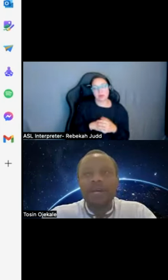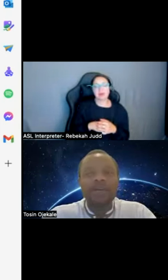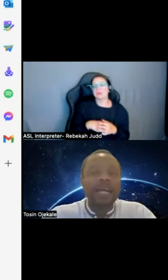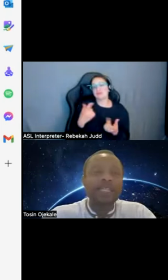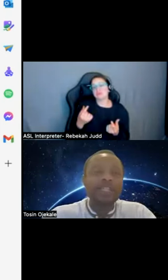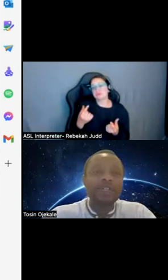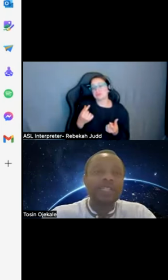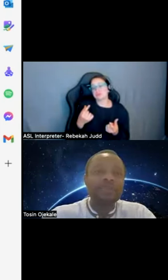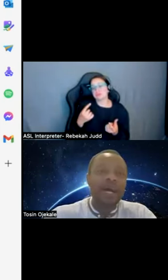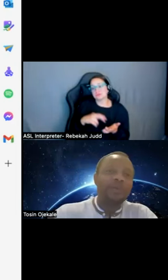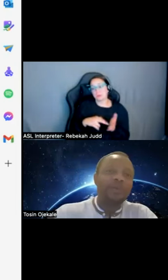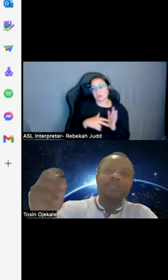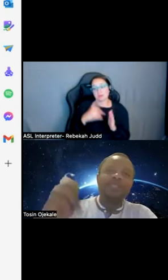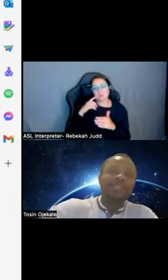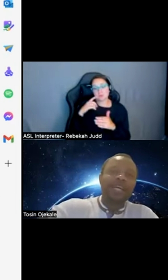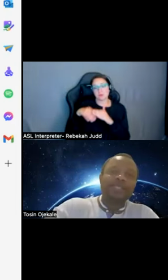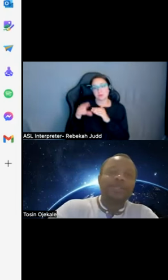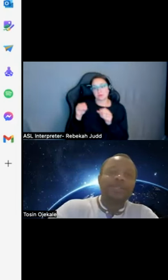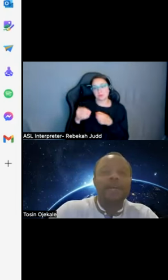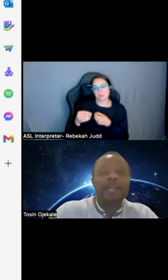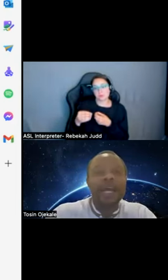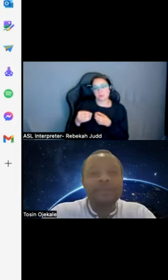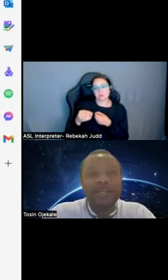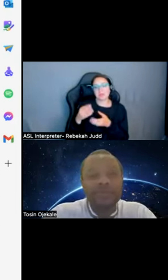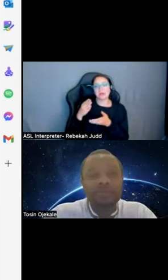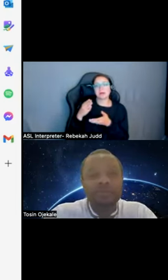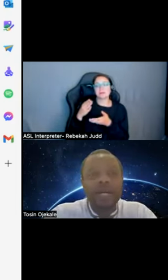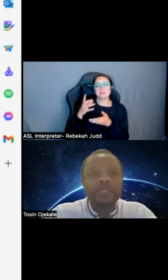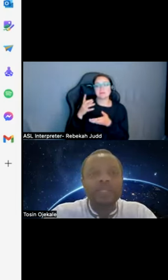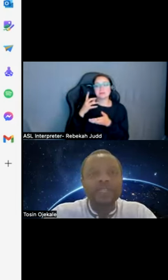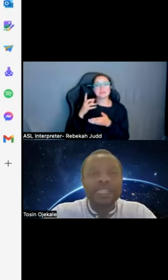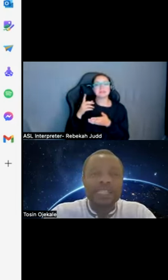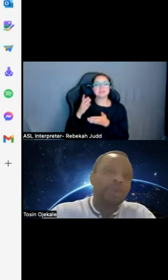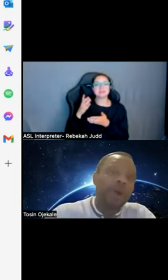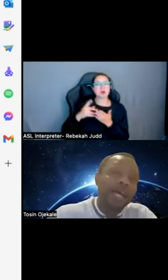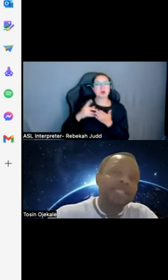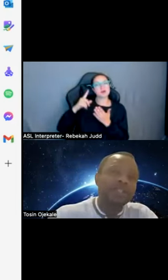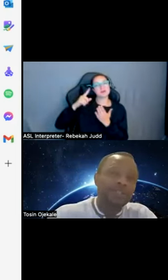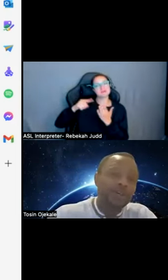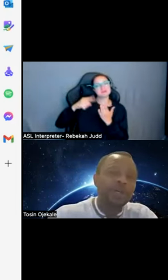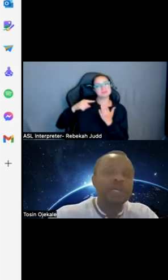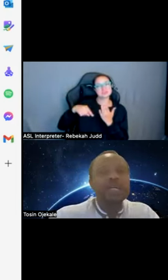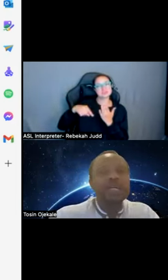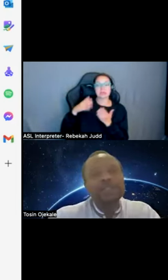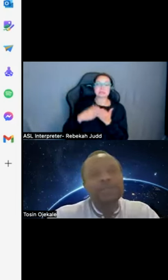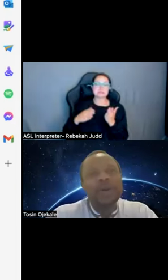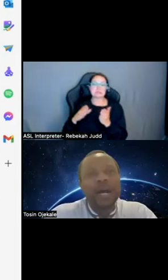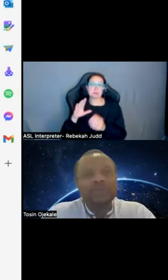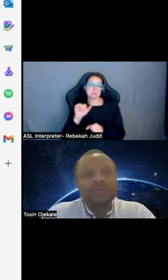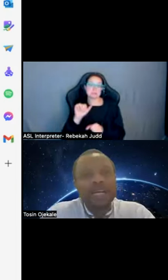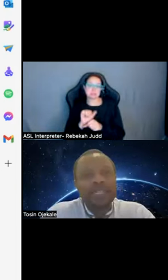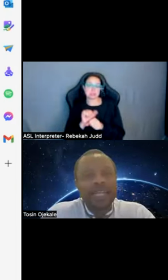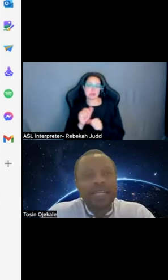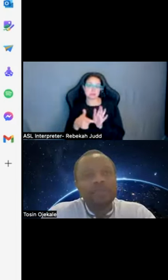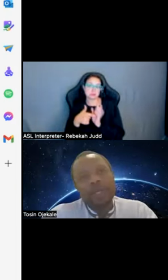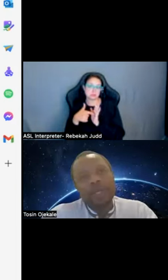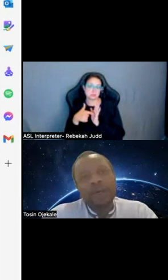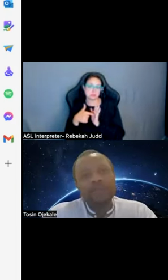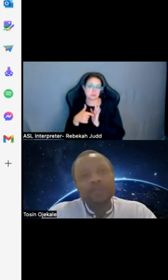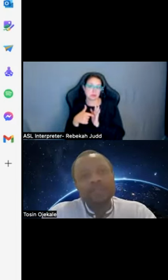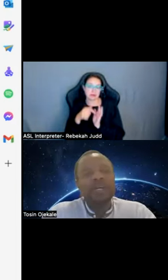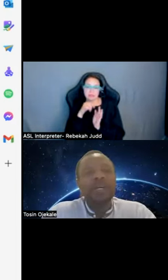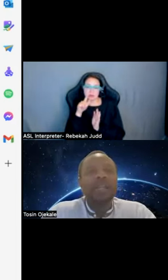to an organization, it's part of the checks that you already have that you probably, if it is required in your job, then you don't have to do that again. But